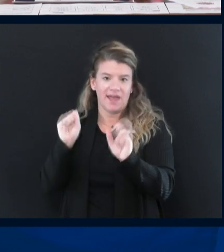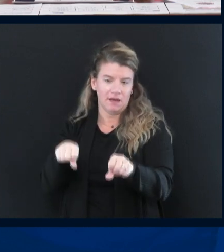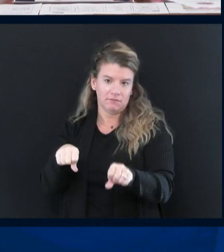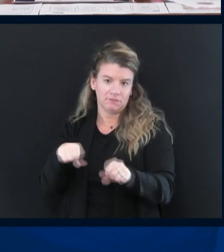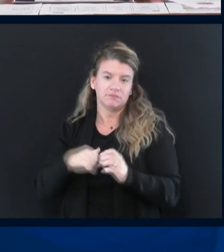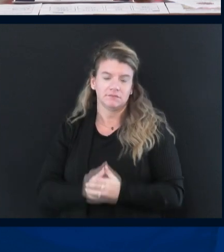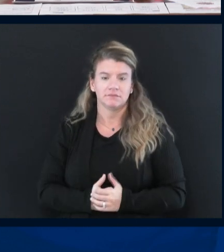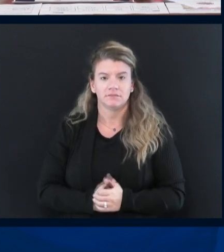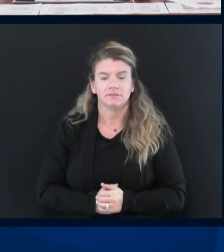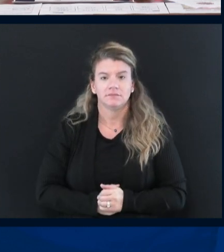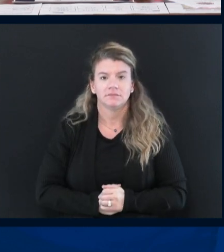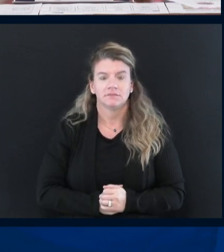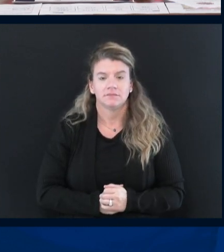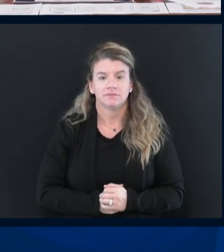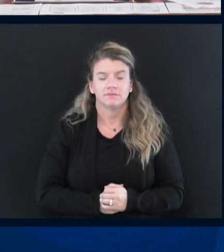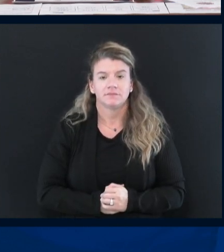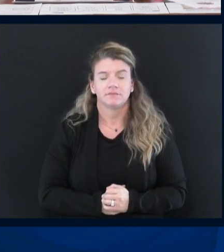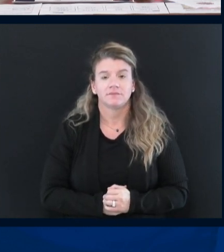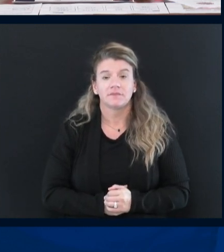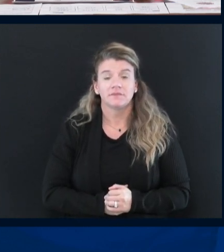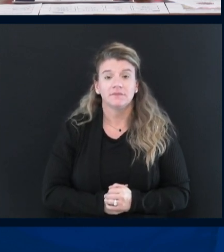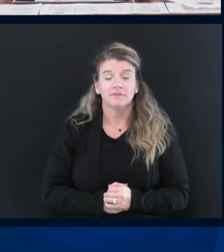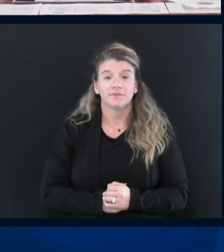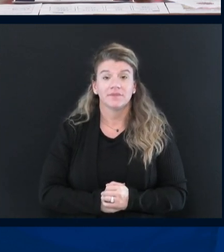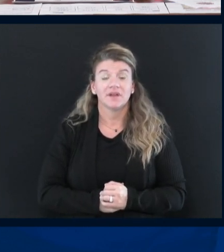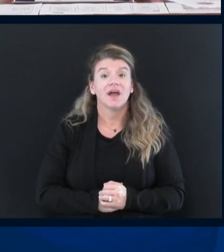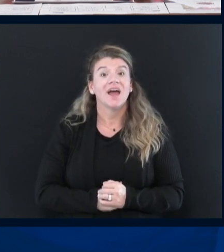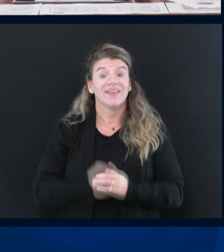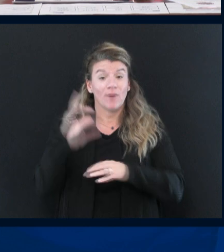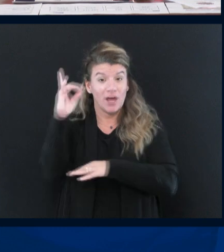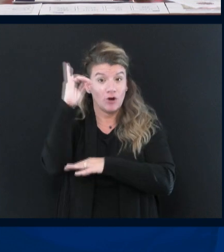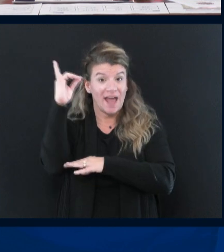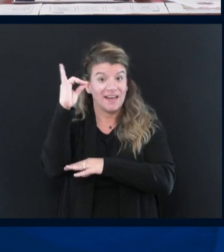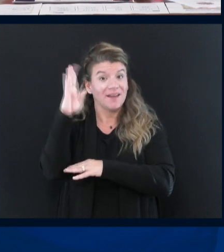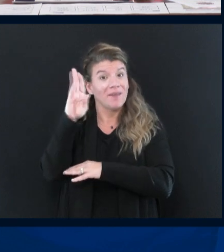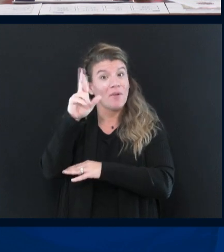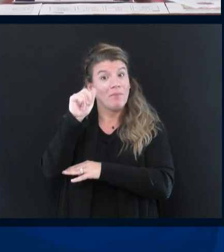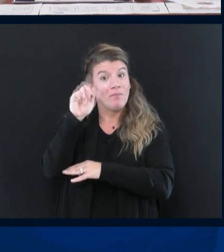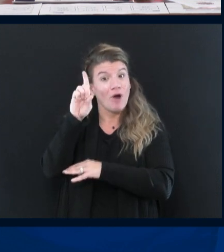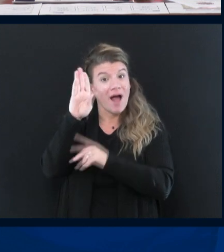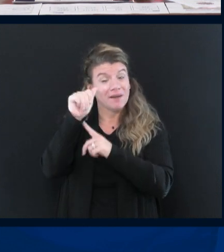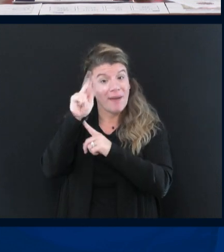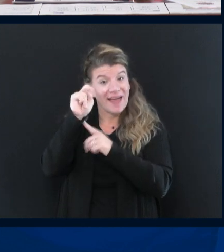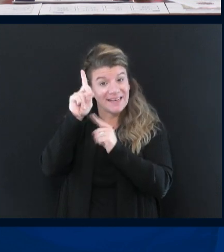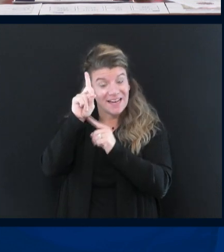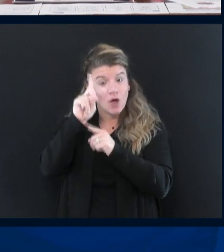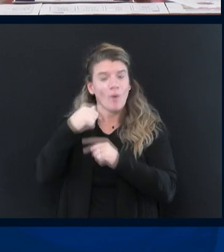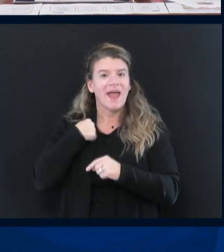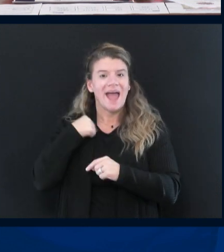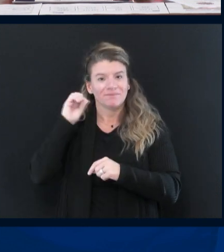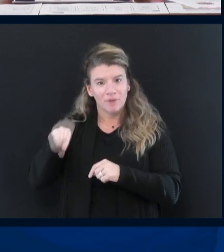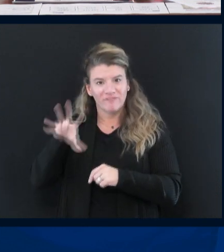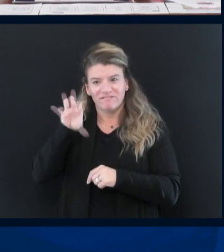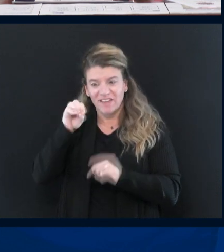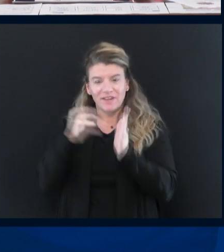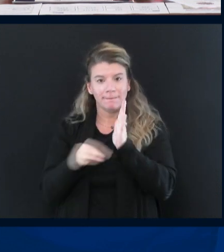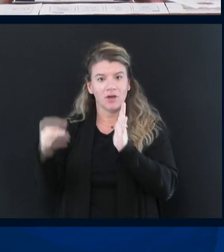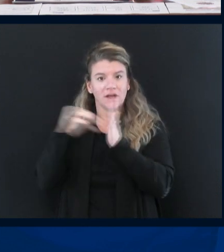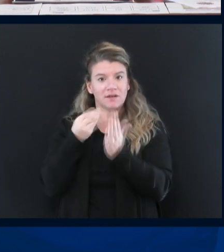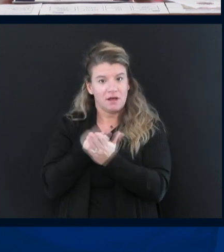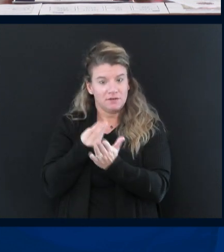care of. From the standpoint of broadband, we put $50 million of the CARES money